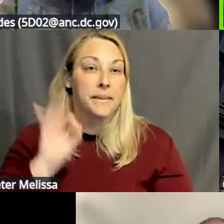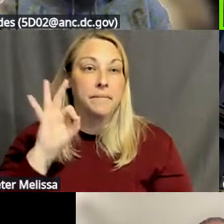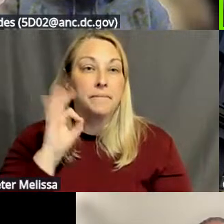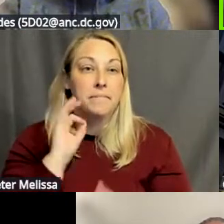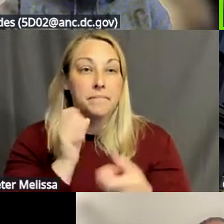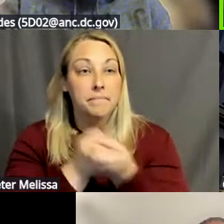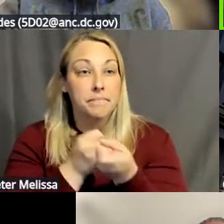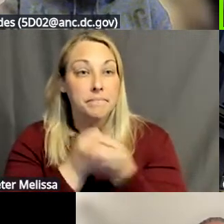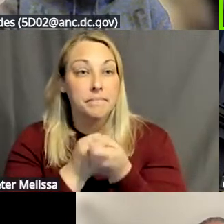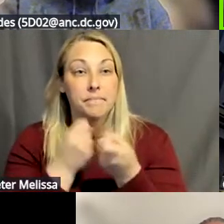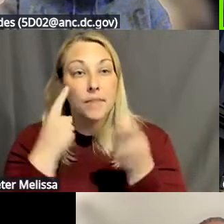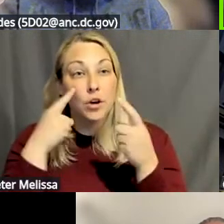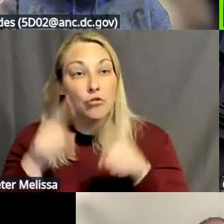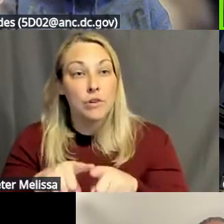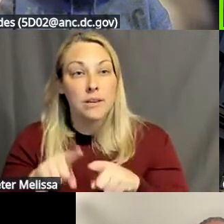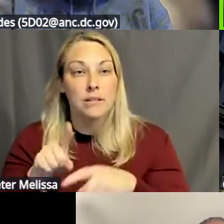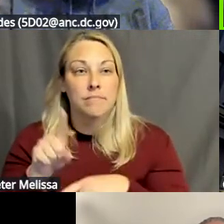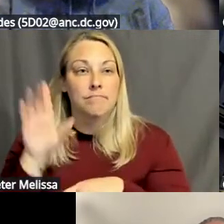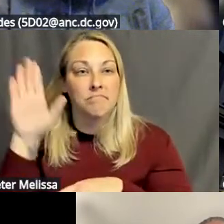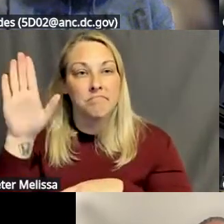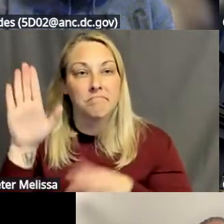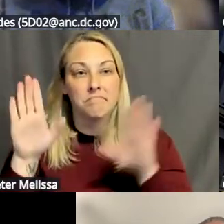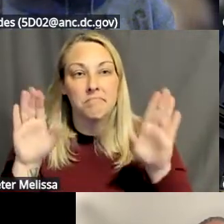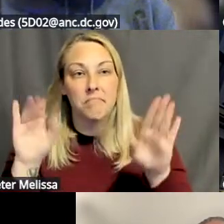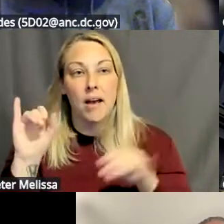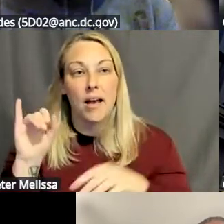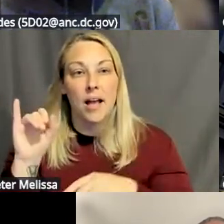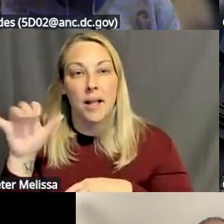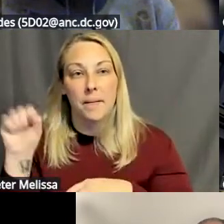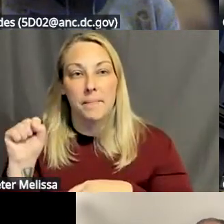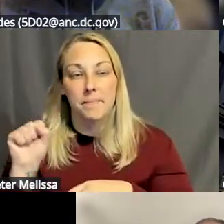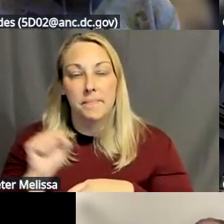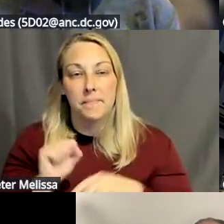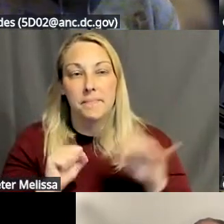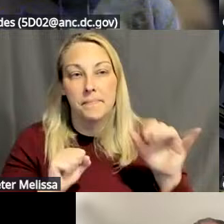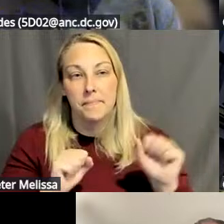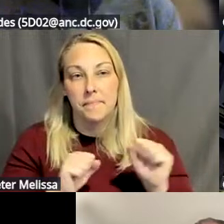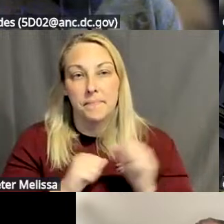aye. Aye. Aye. Aye.